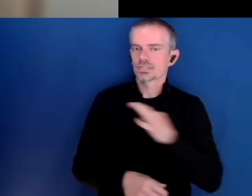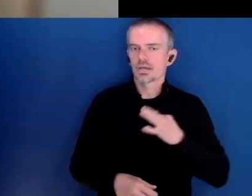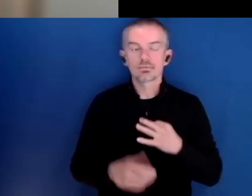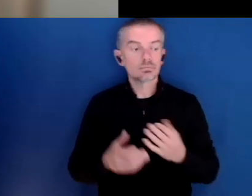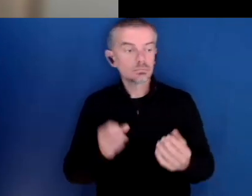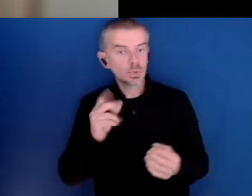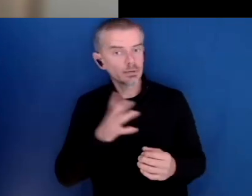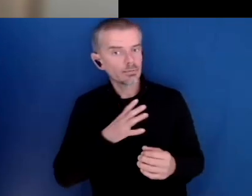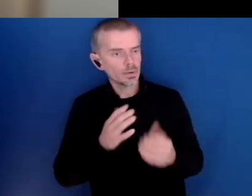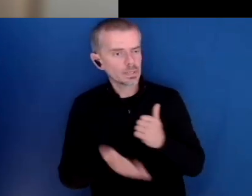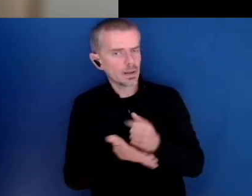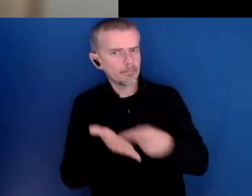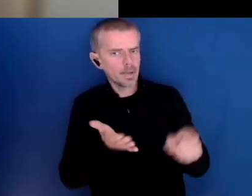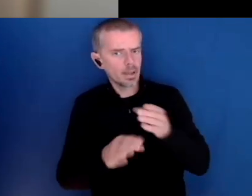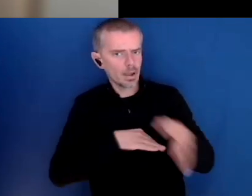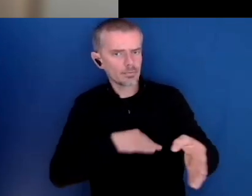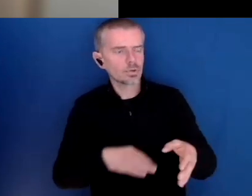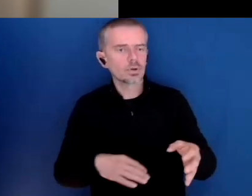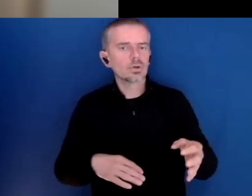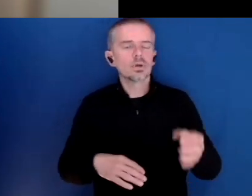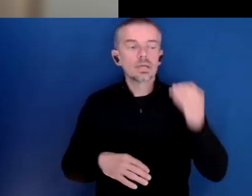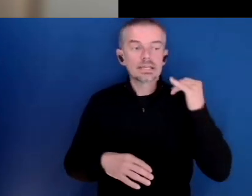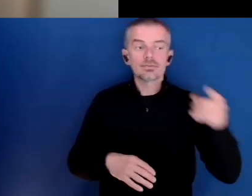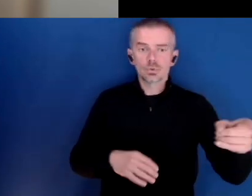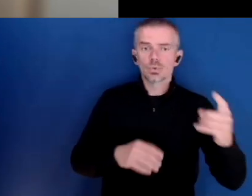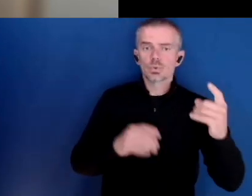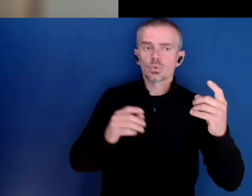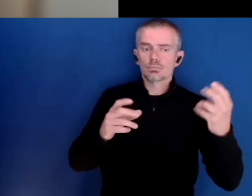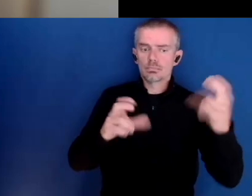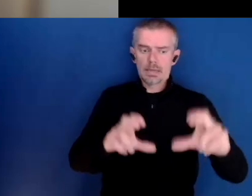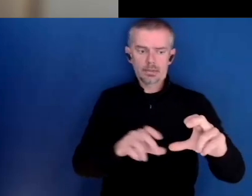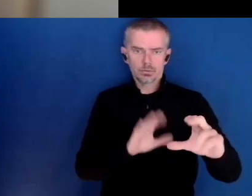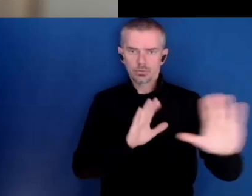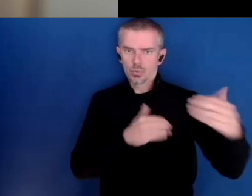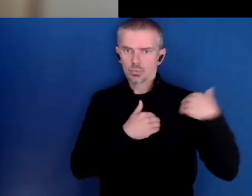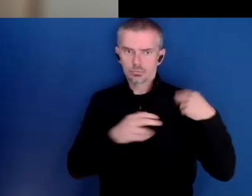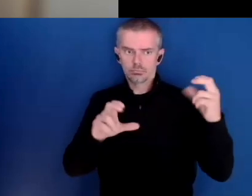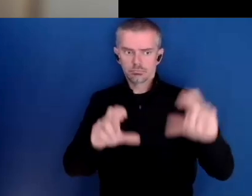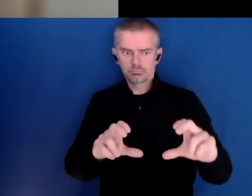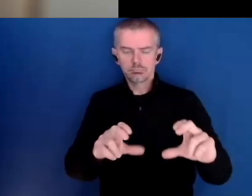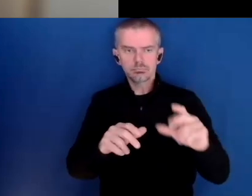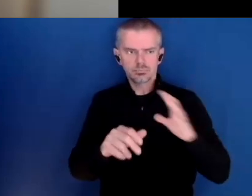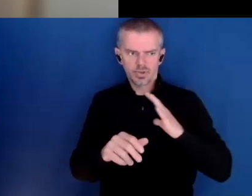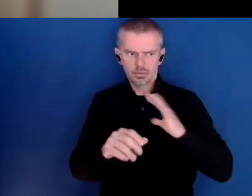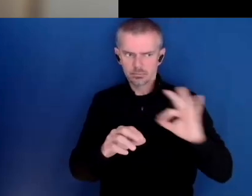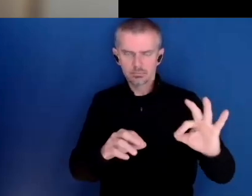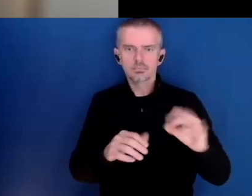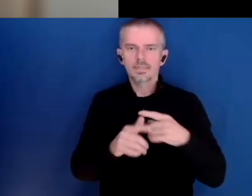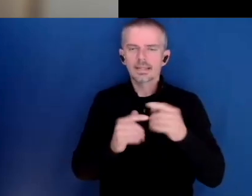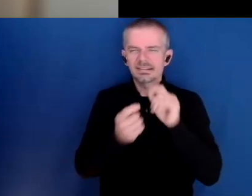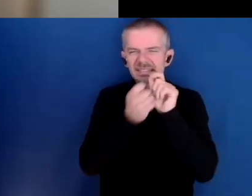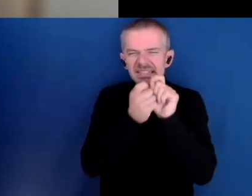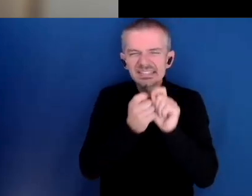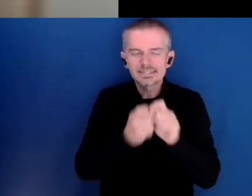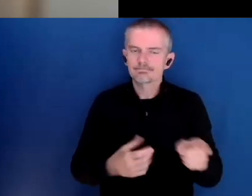as you maintain the match that you committed to, we're not getting into the nitty-gritty details that way.